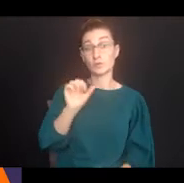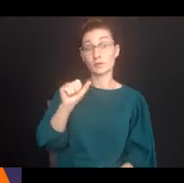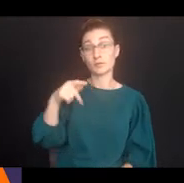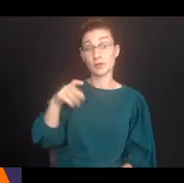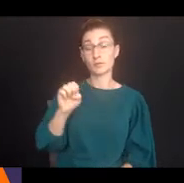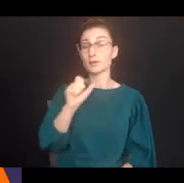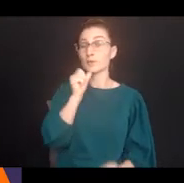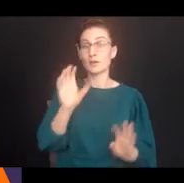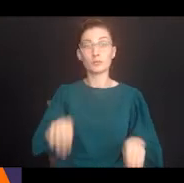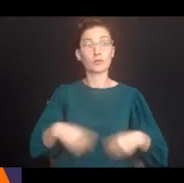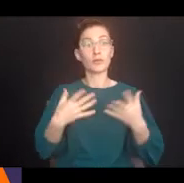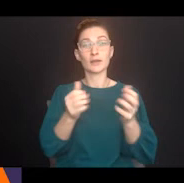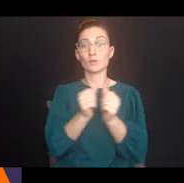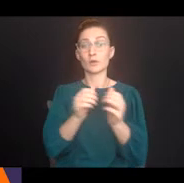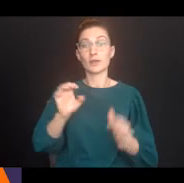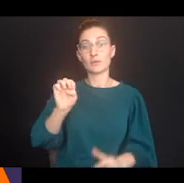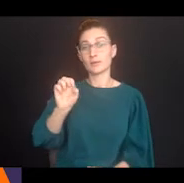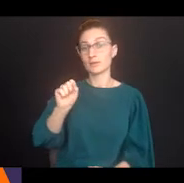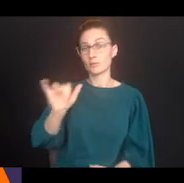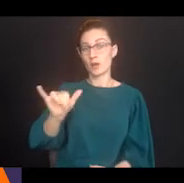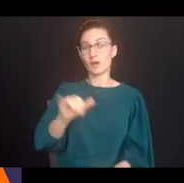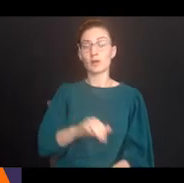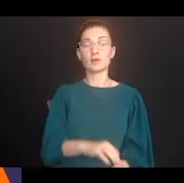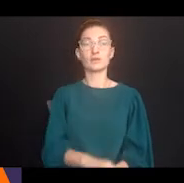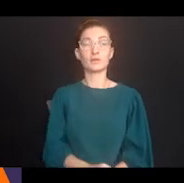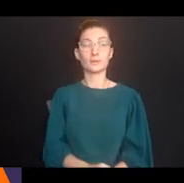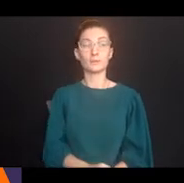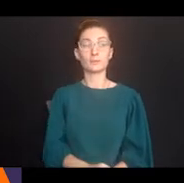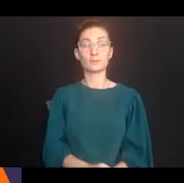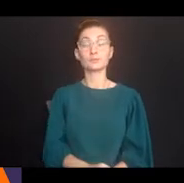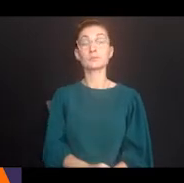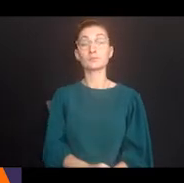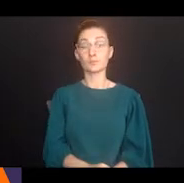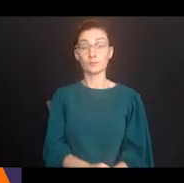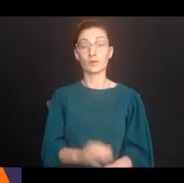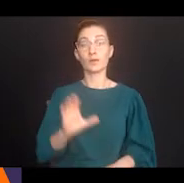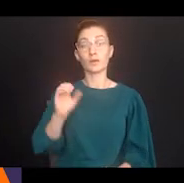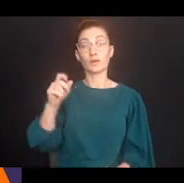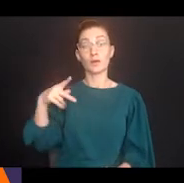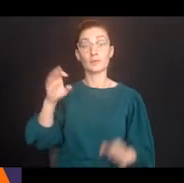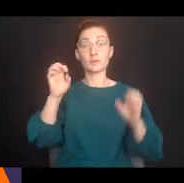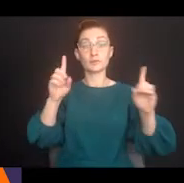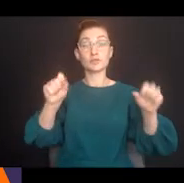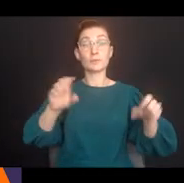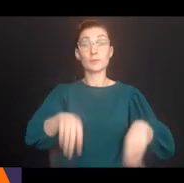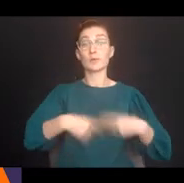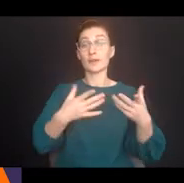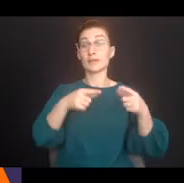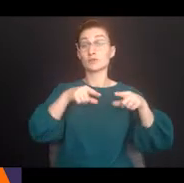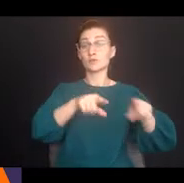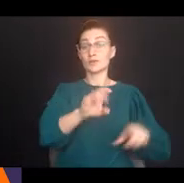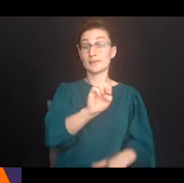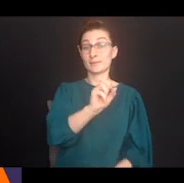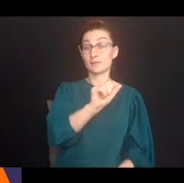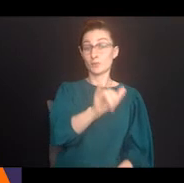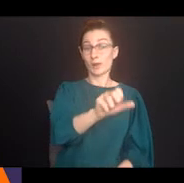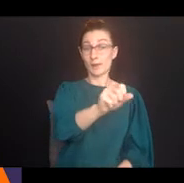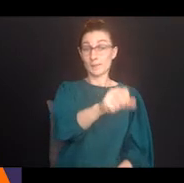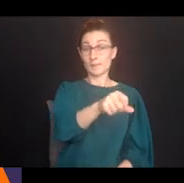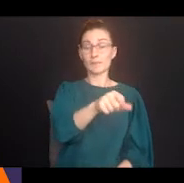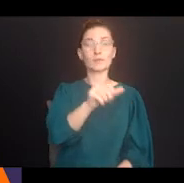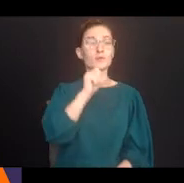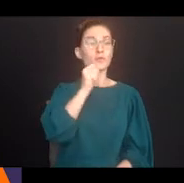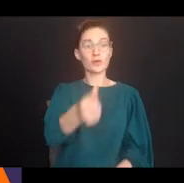FAPE would not be provided without ESY services. Although compensatory education may be provided during